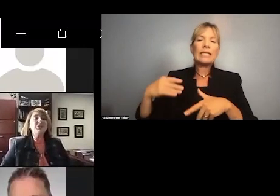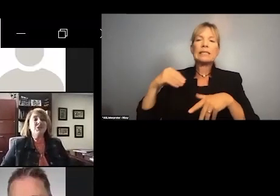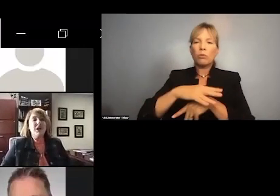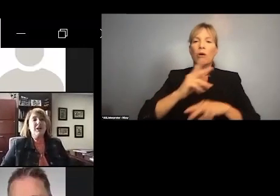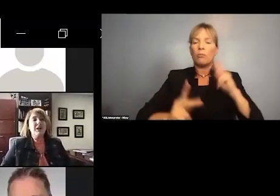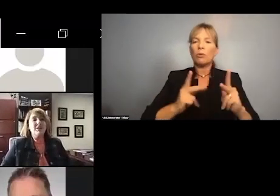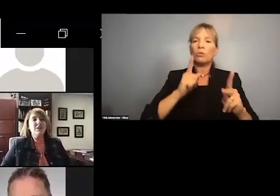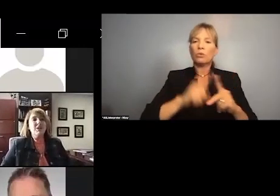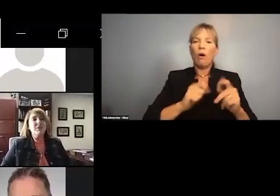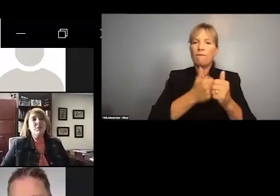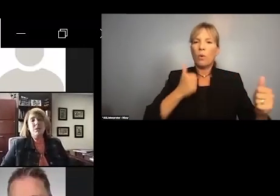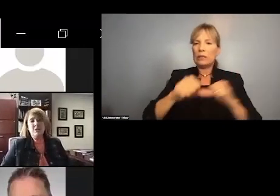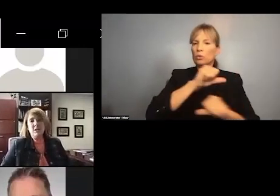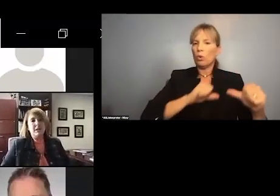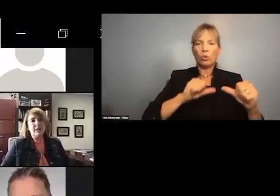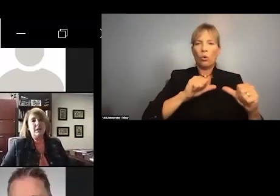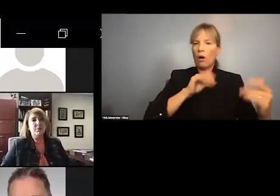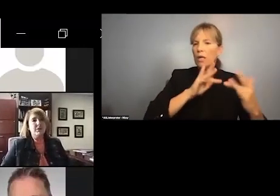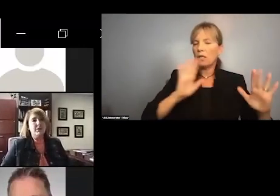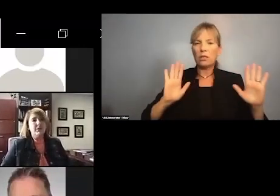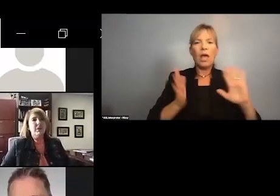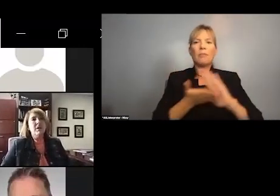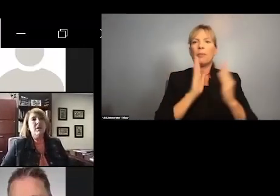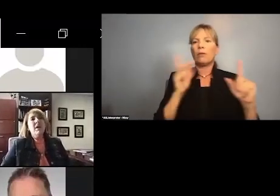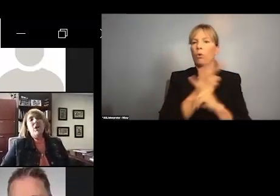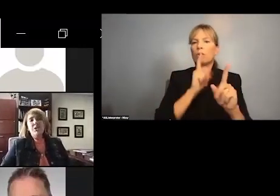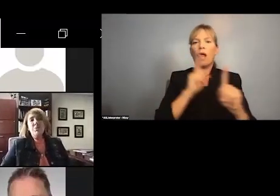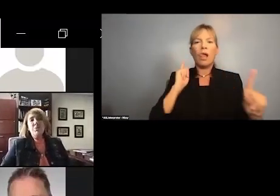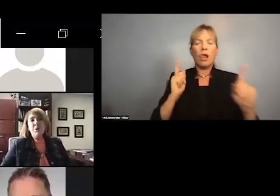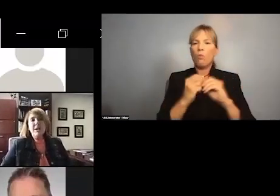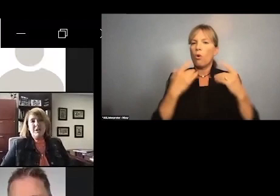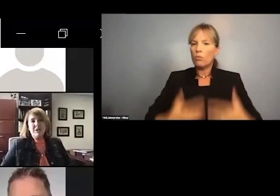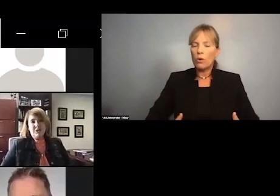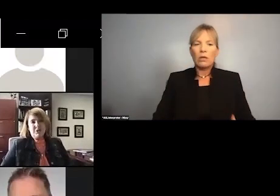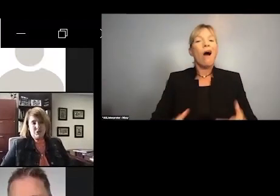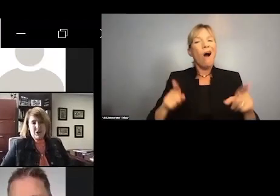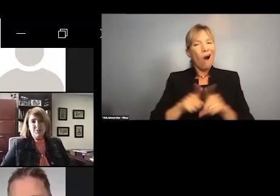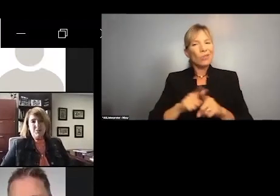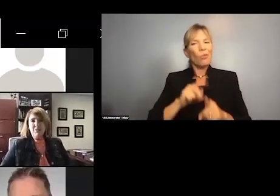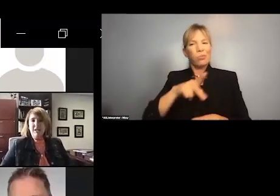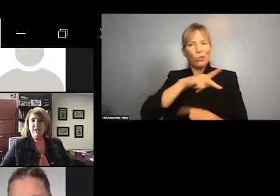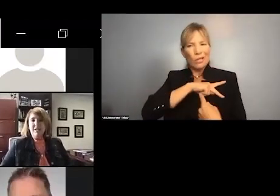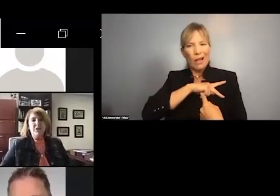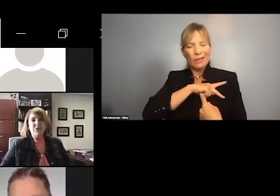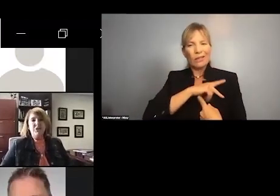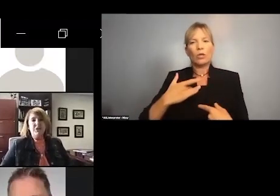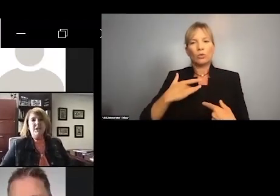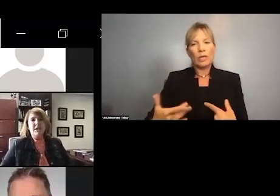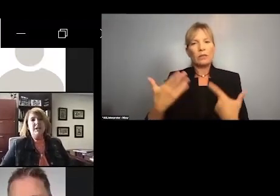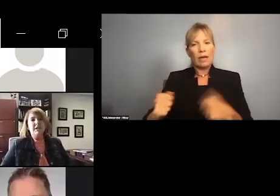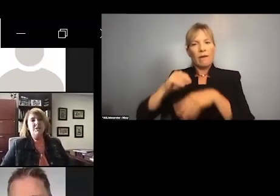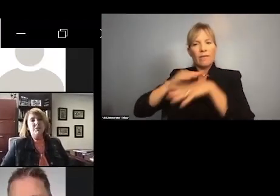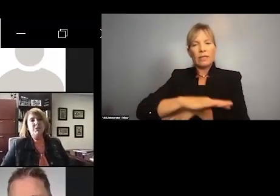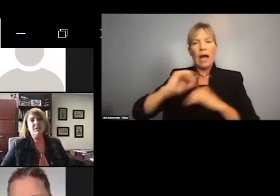people to avoiding social contacts and becoming more disconnected and depressed. Also, personality traits may affect